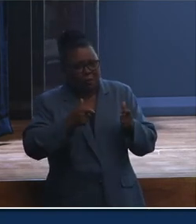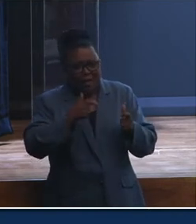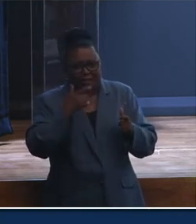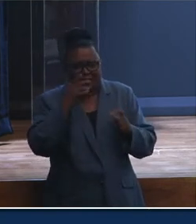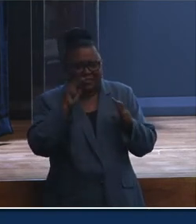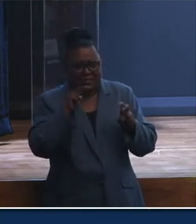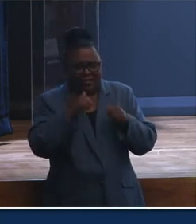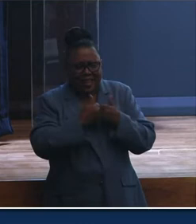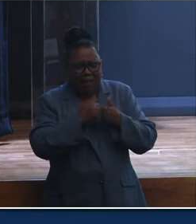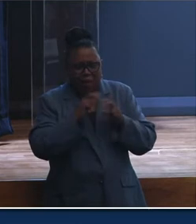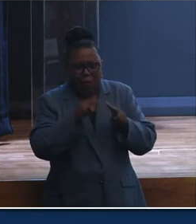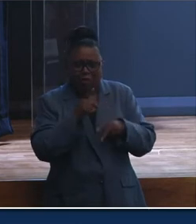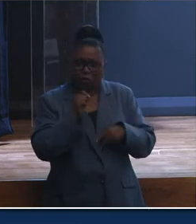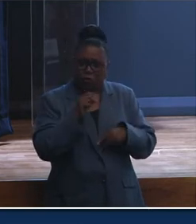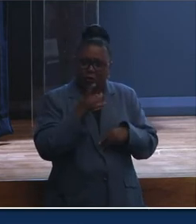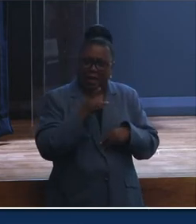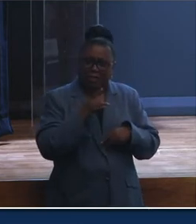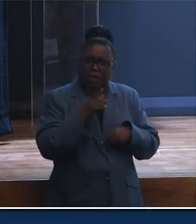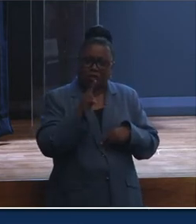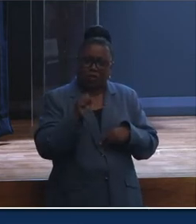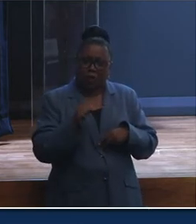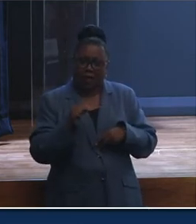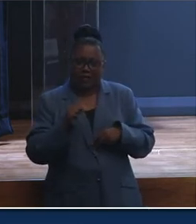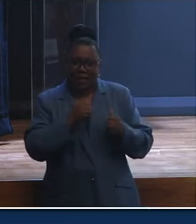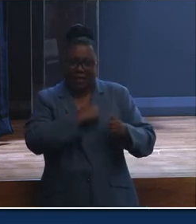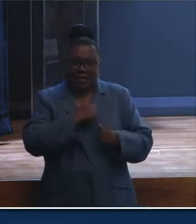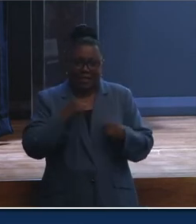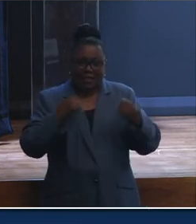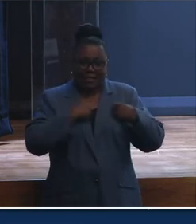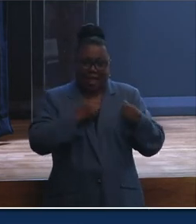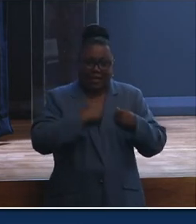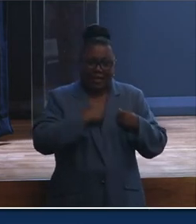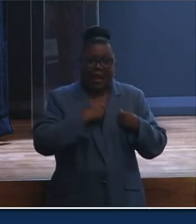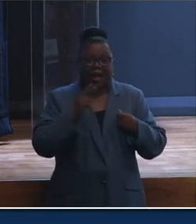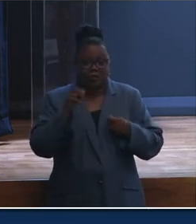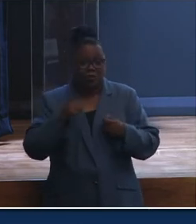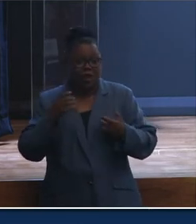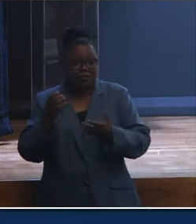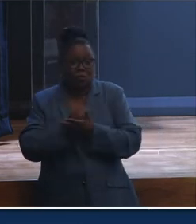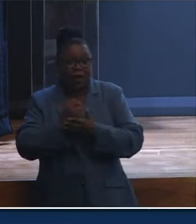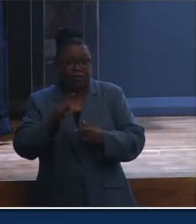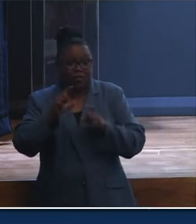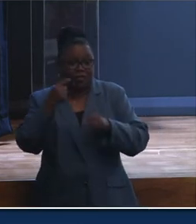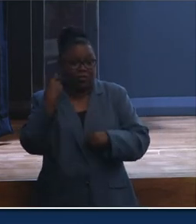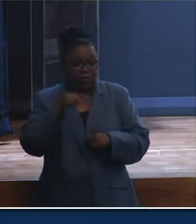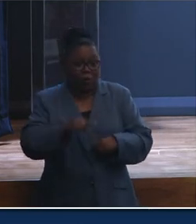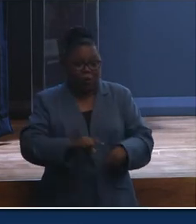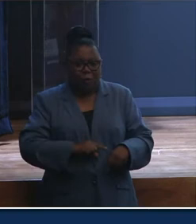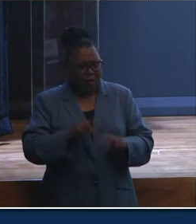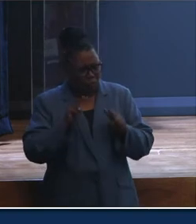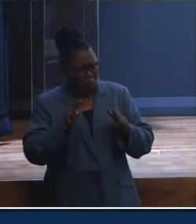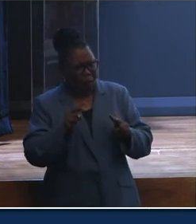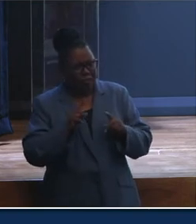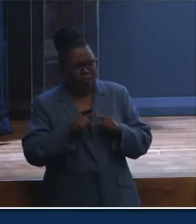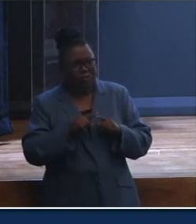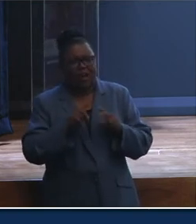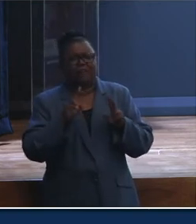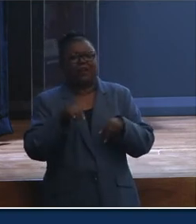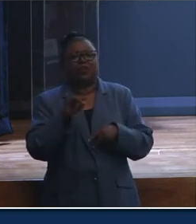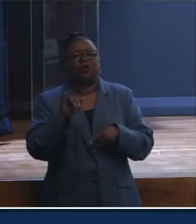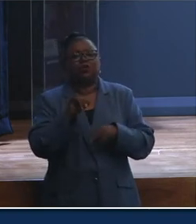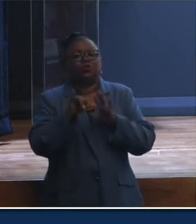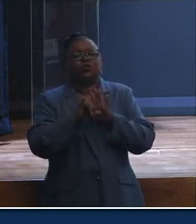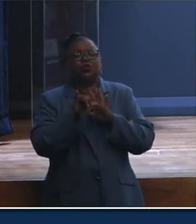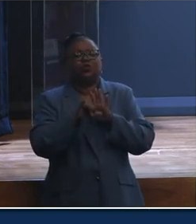ever watched was the 2018 U.S.-Canada final. U.S. won, gold medal. If you haven't watched it, watch it. Find it on YouTube.